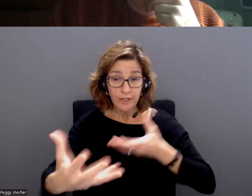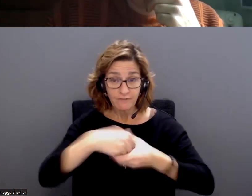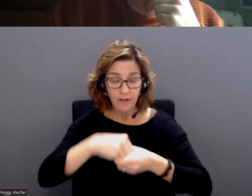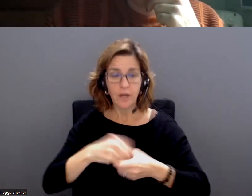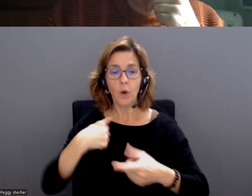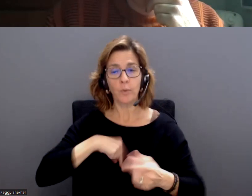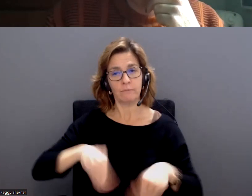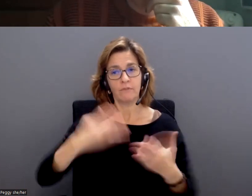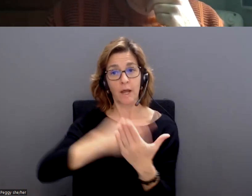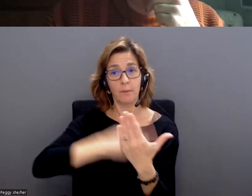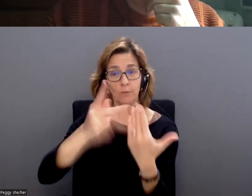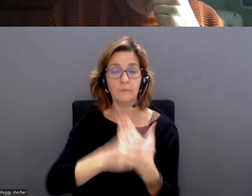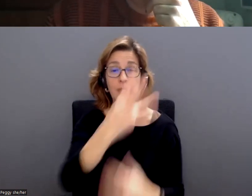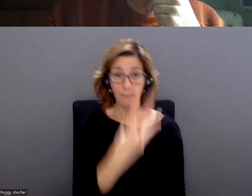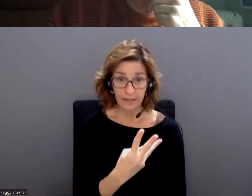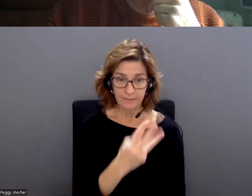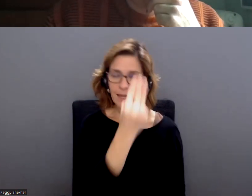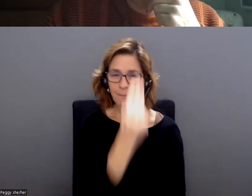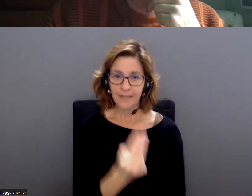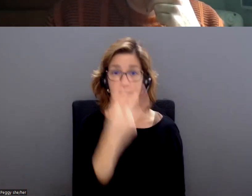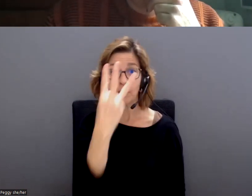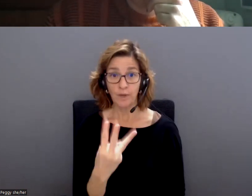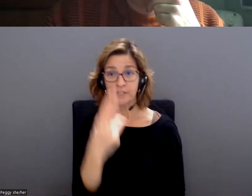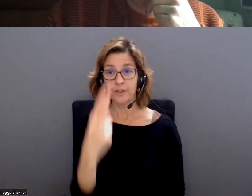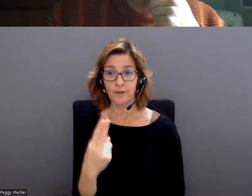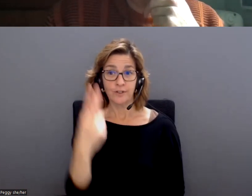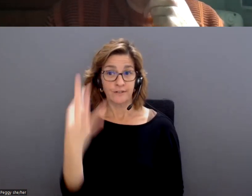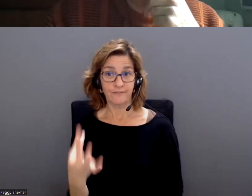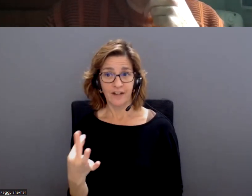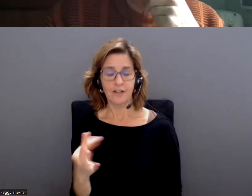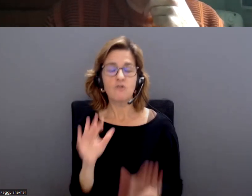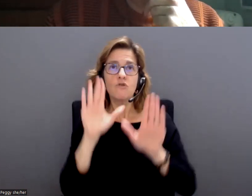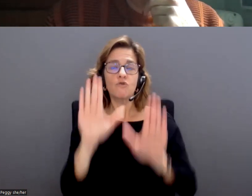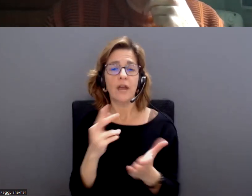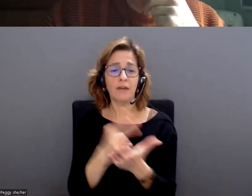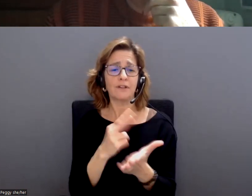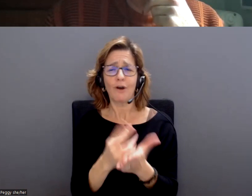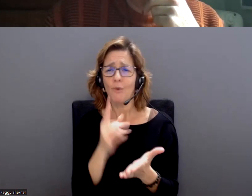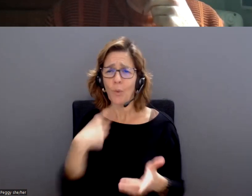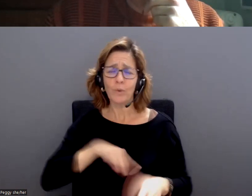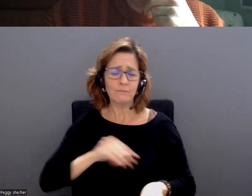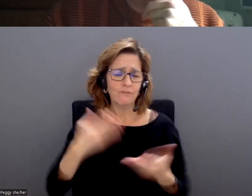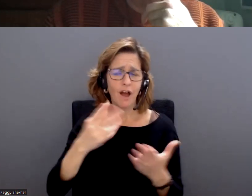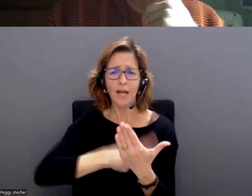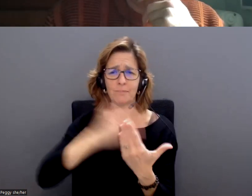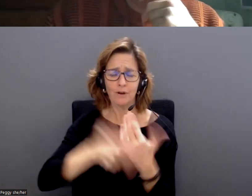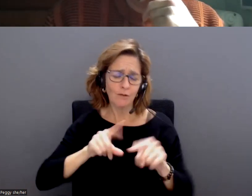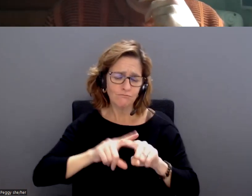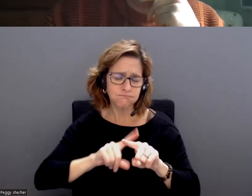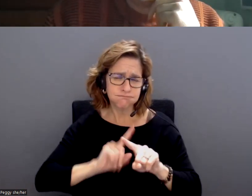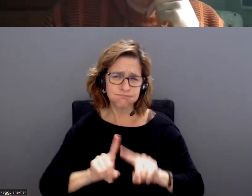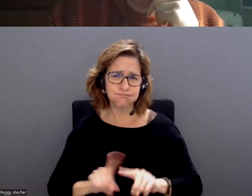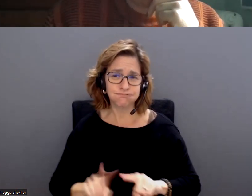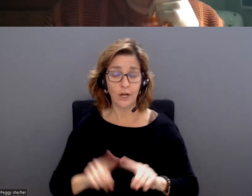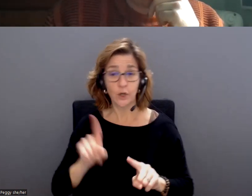Wednesday, Thursday, and Friday at our center. And it's a really great resource, and we do all sorts of different things. So if you are a service provider or you